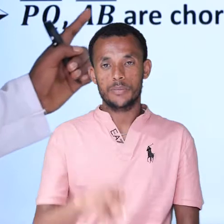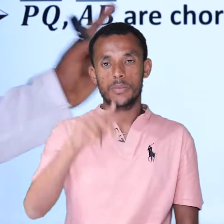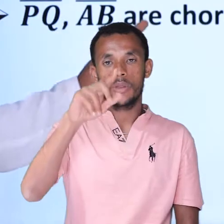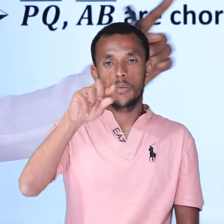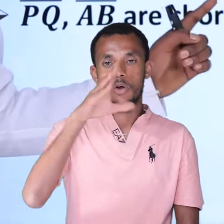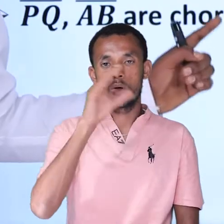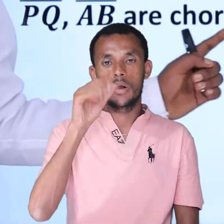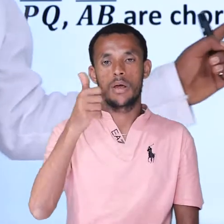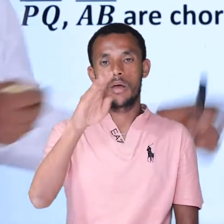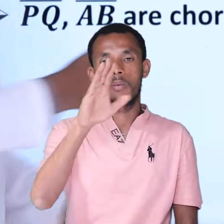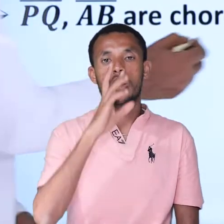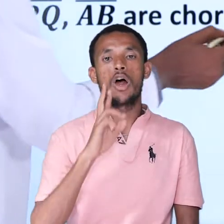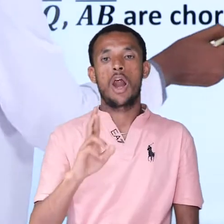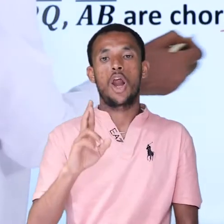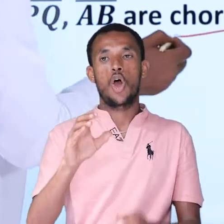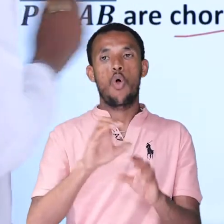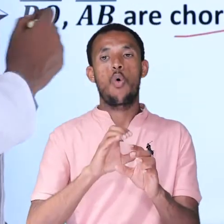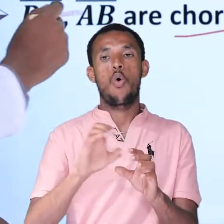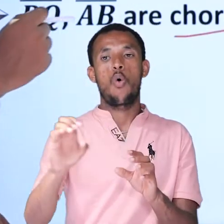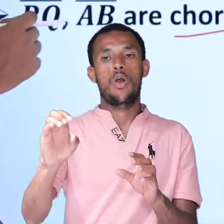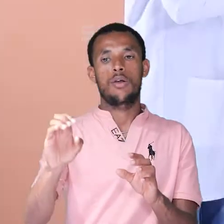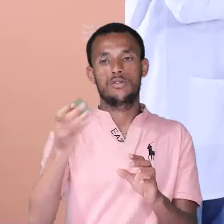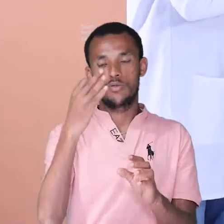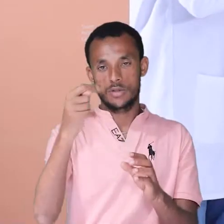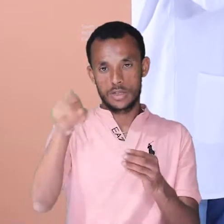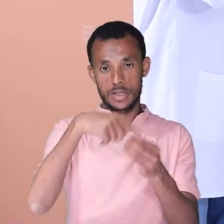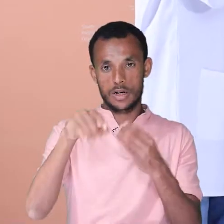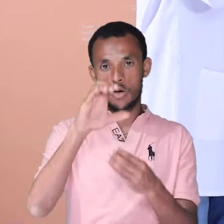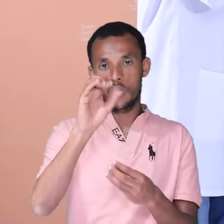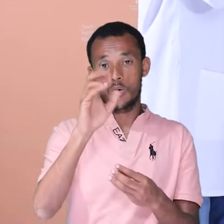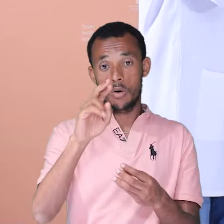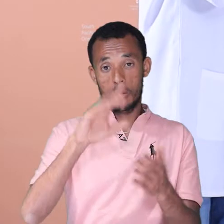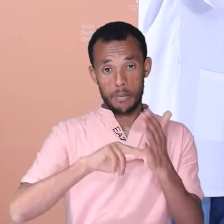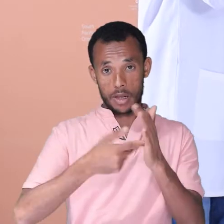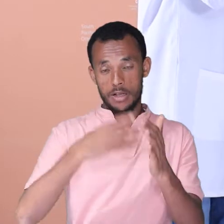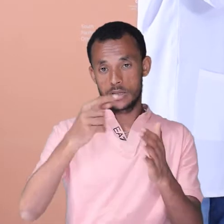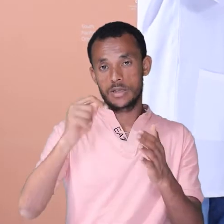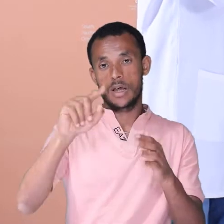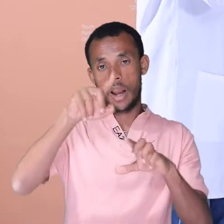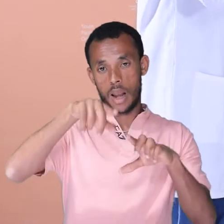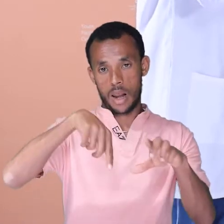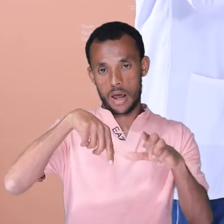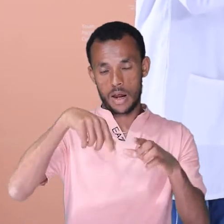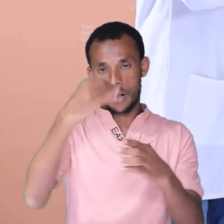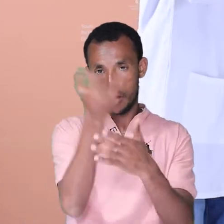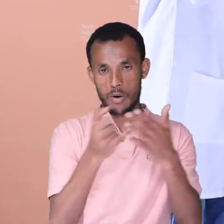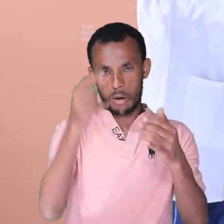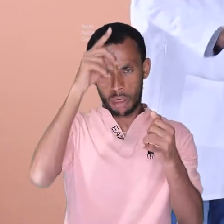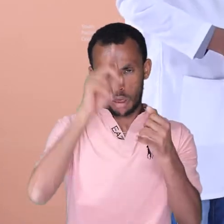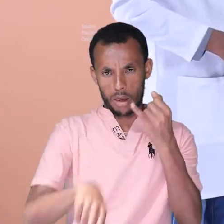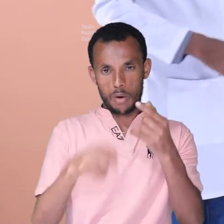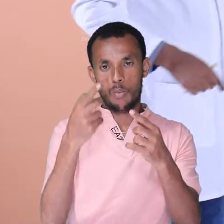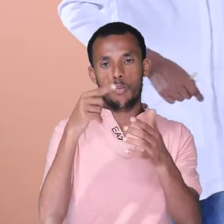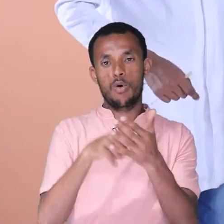PQ and AB are chords of a circle. Chord means the line segment that joins two endpoints of a